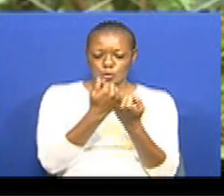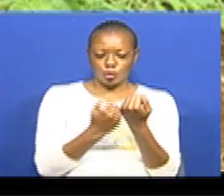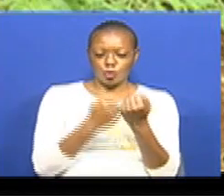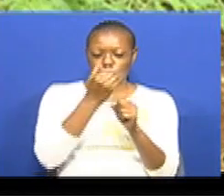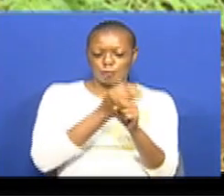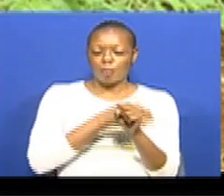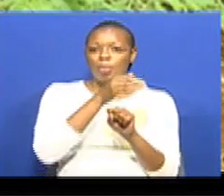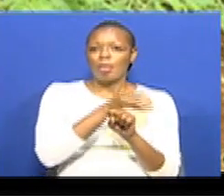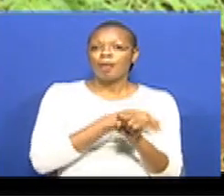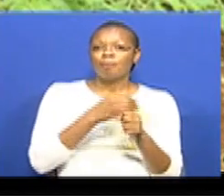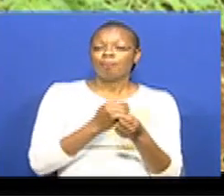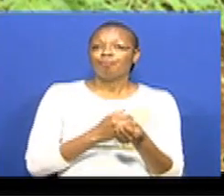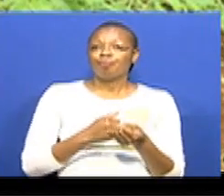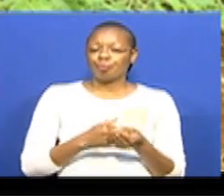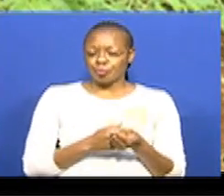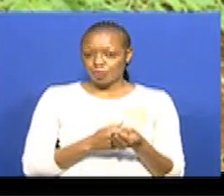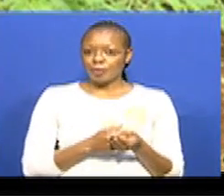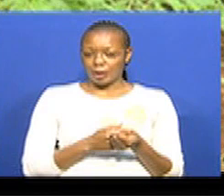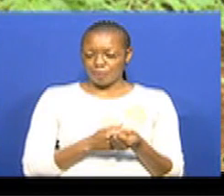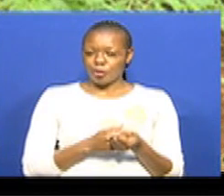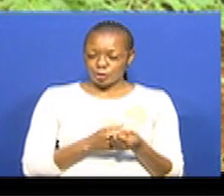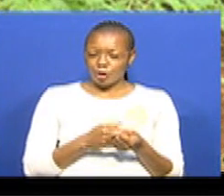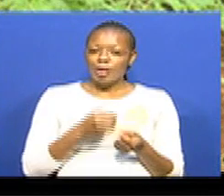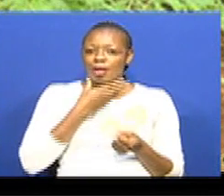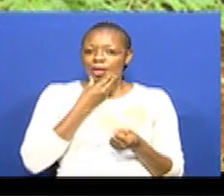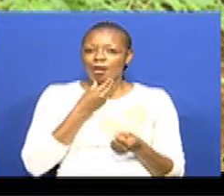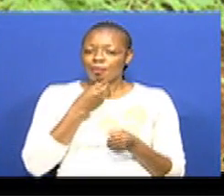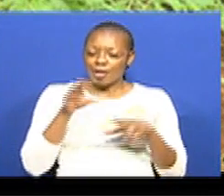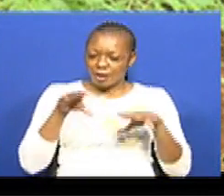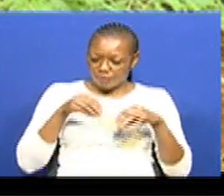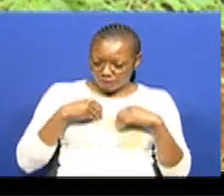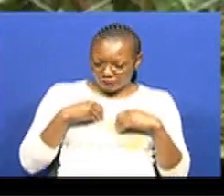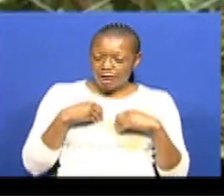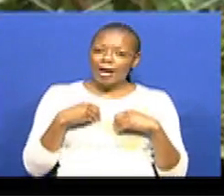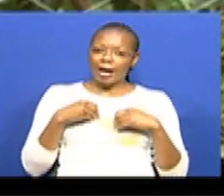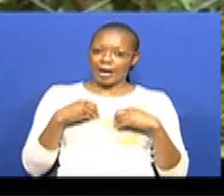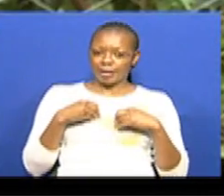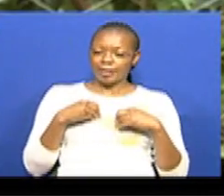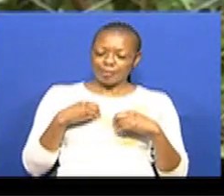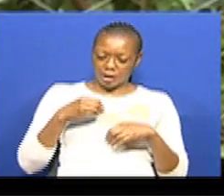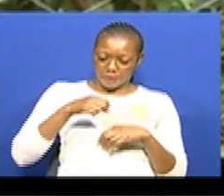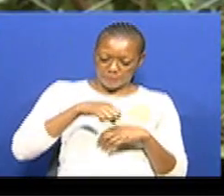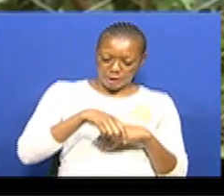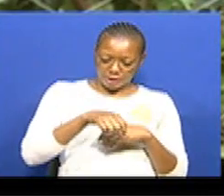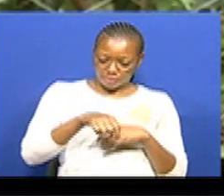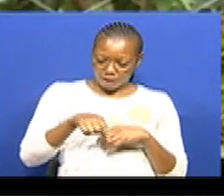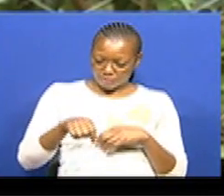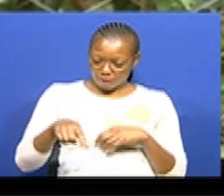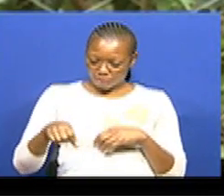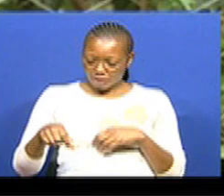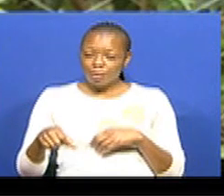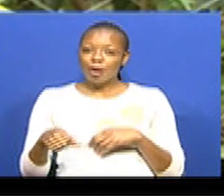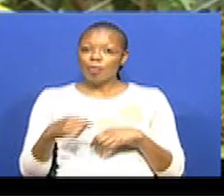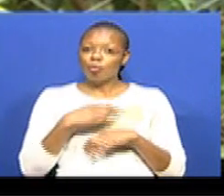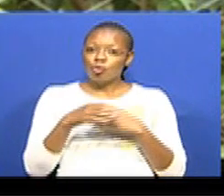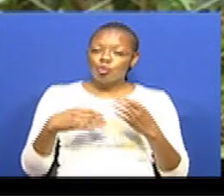potatoes. Yes, and as we planted them the day that my dad brought the